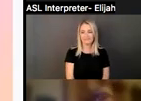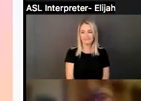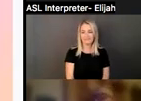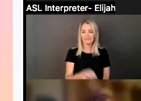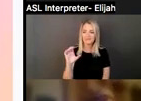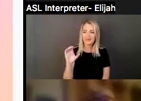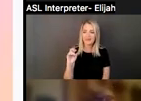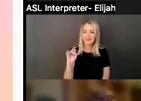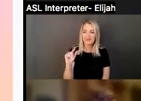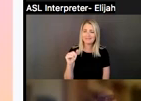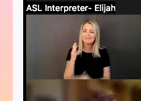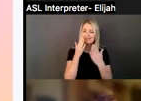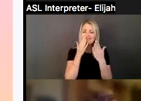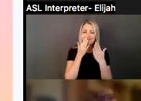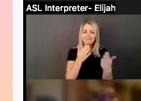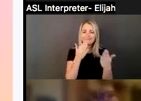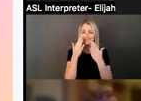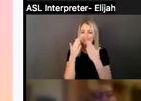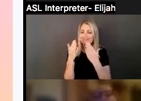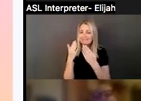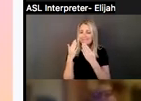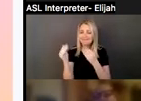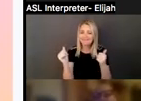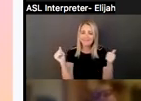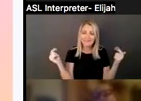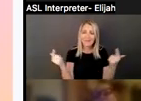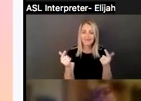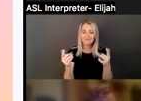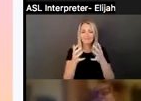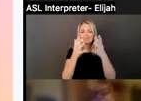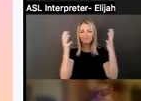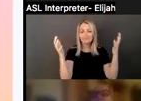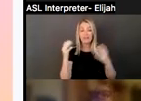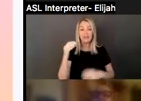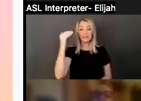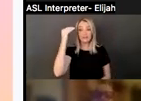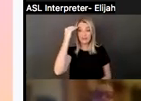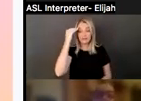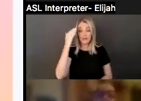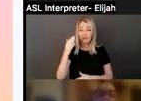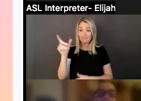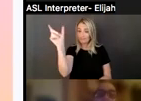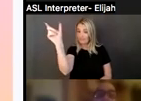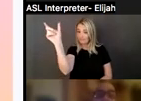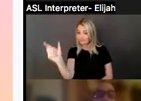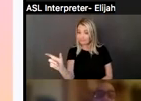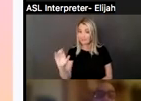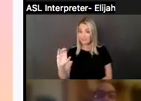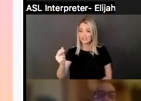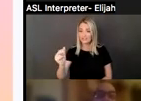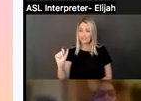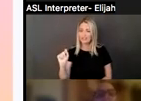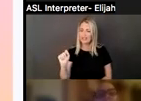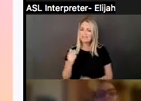Thank you all so much. Just knowing that there's some shares in the chat that you can read through if you'd